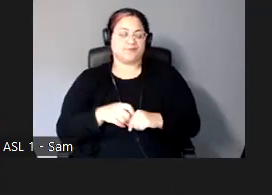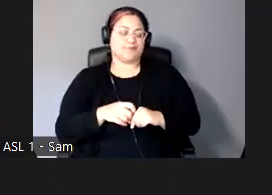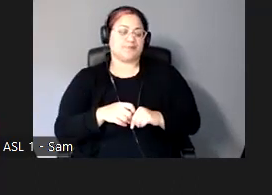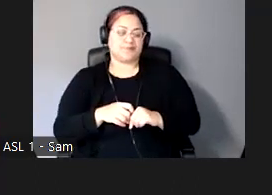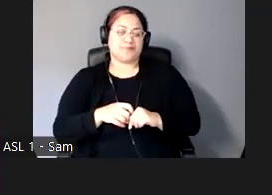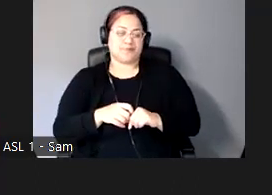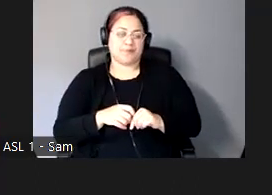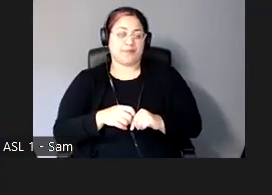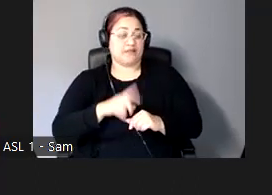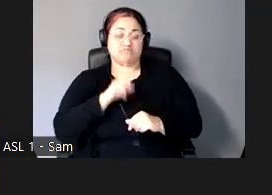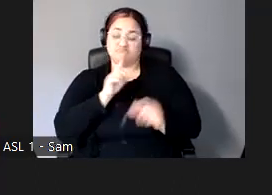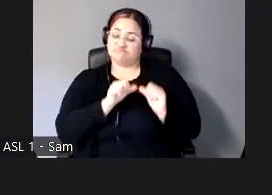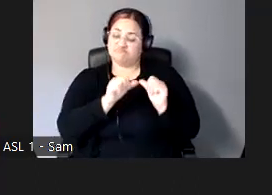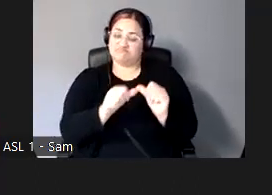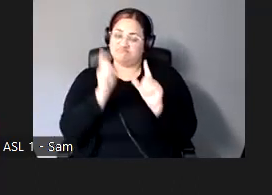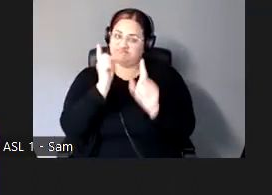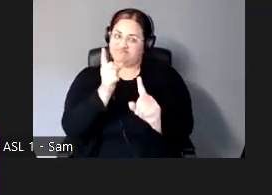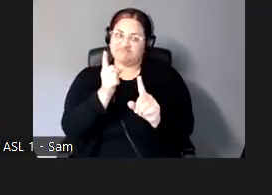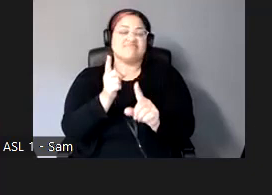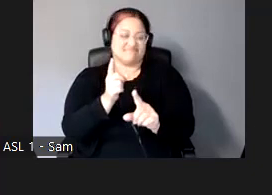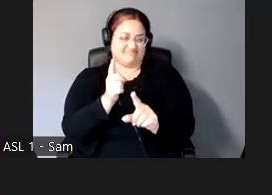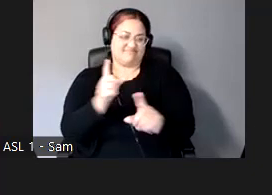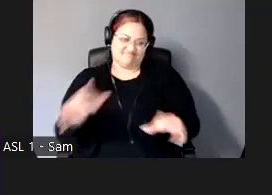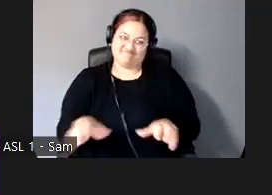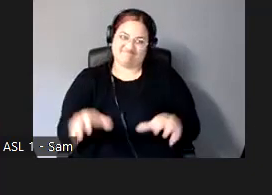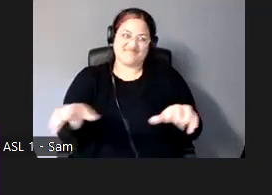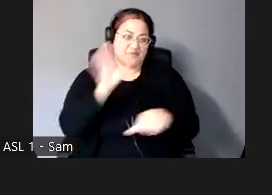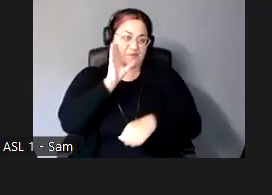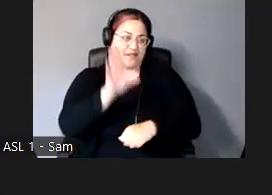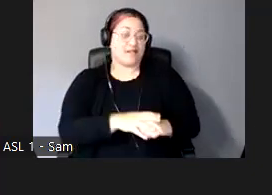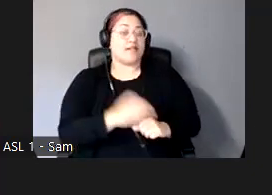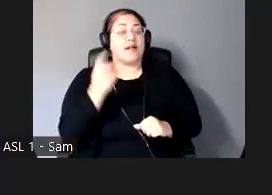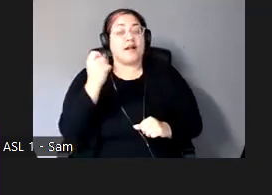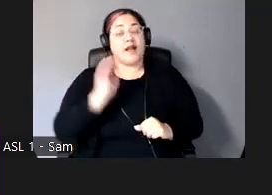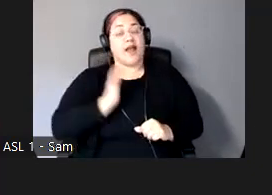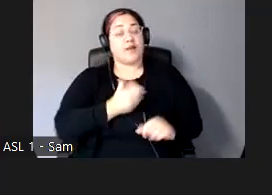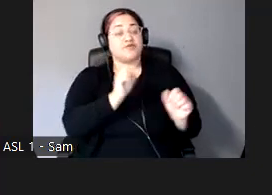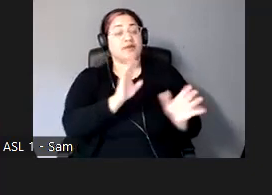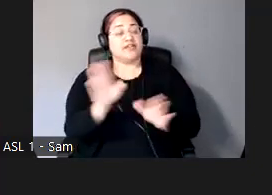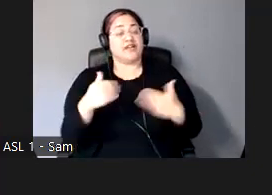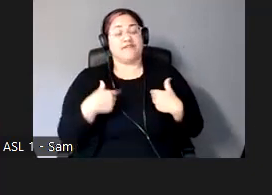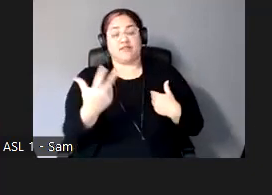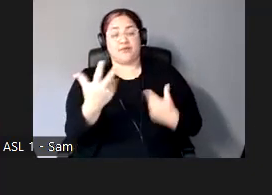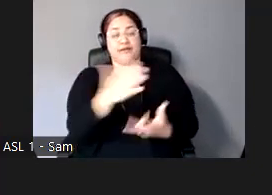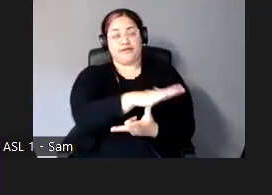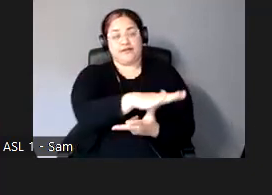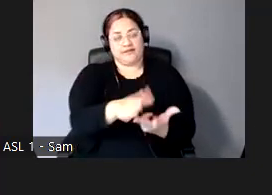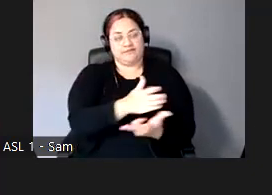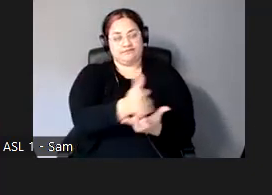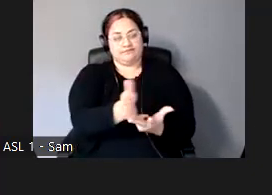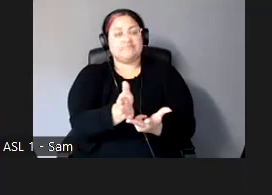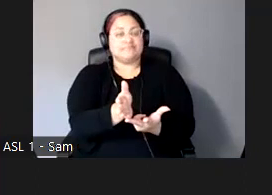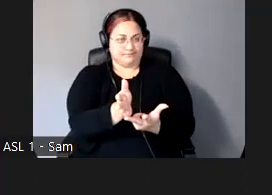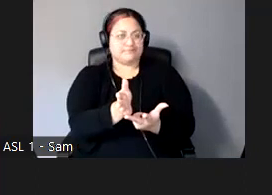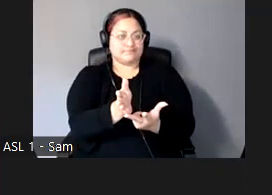With the strategy that we are working on, we have three main priorities within that we are responsible for and